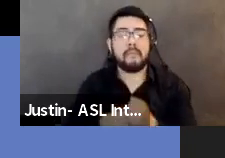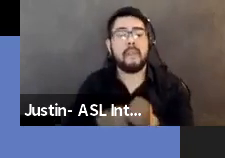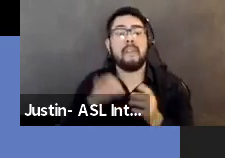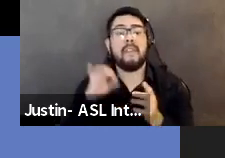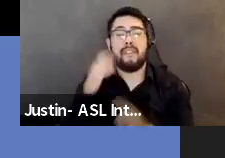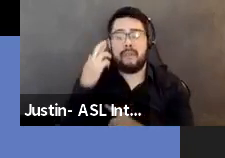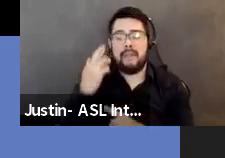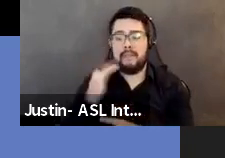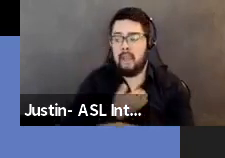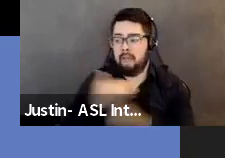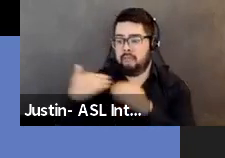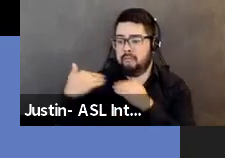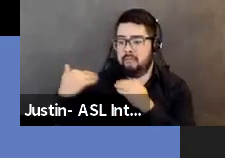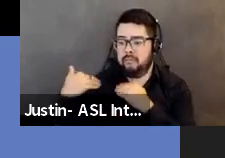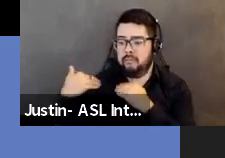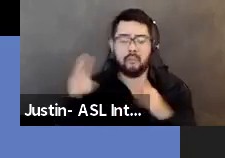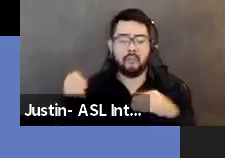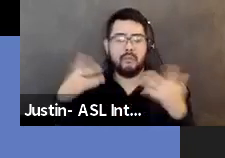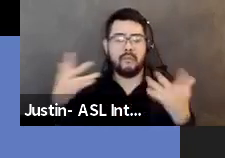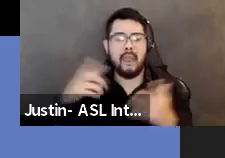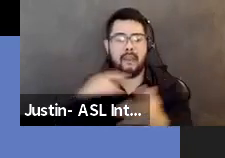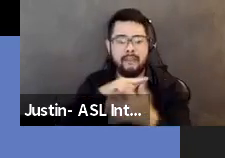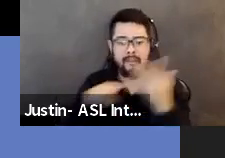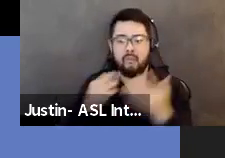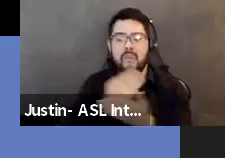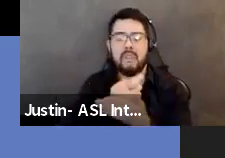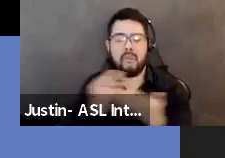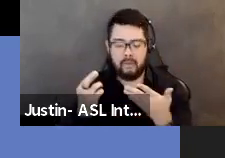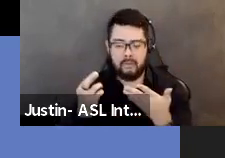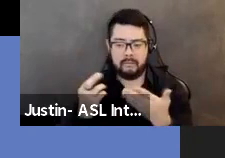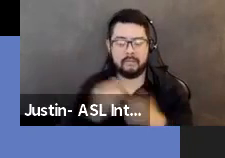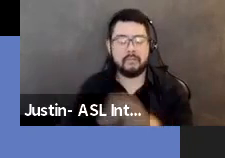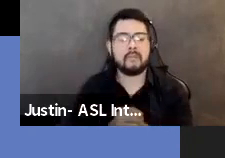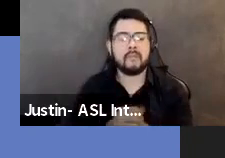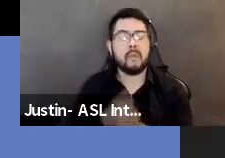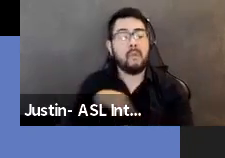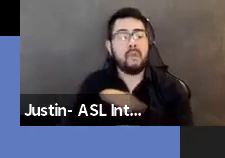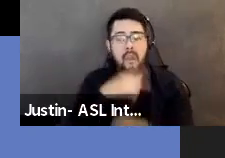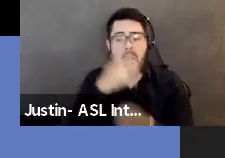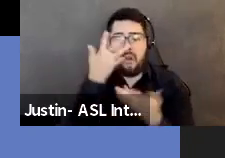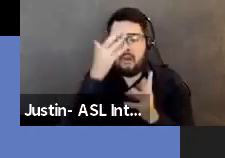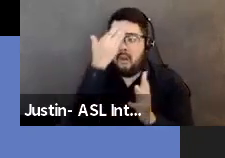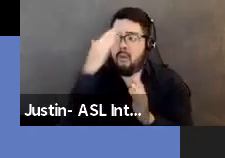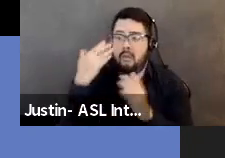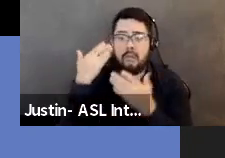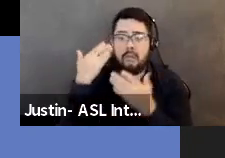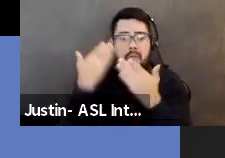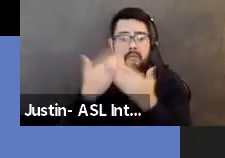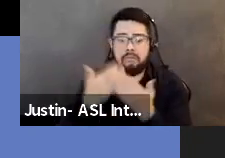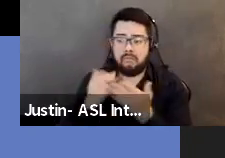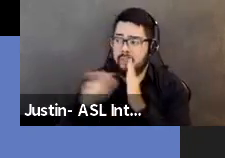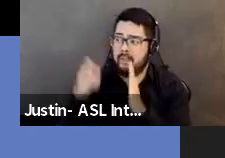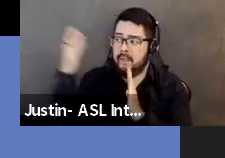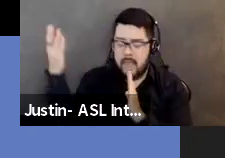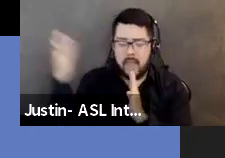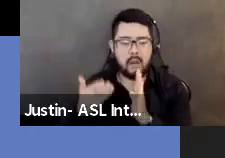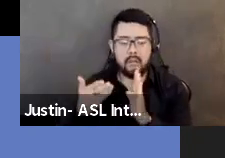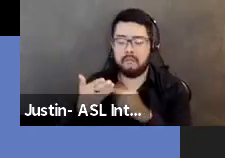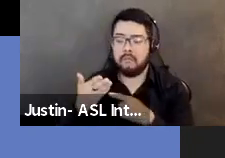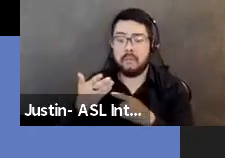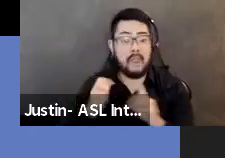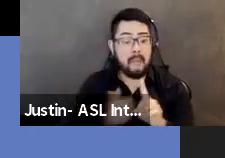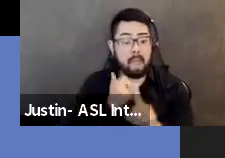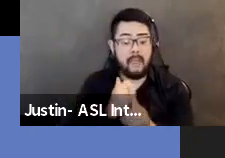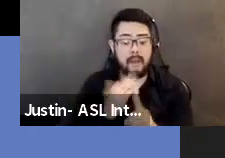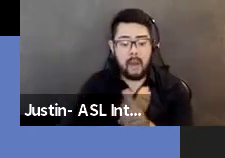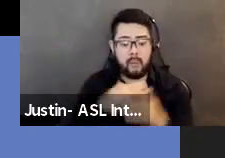upon us to provide those targeted resources so we know the research is out there we know the impact this can have on our students but we also know that